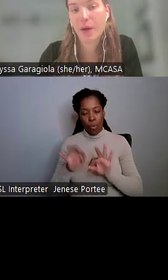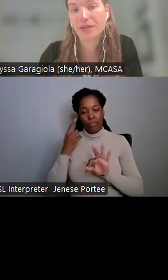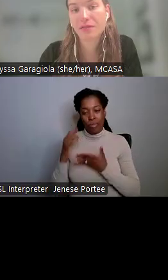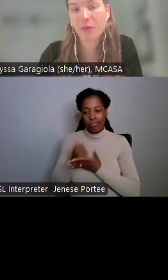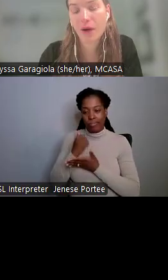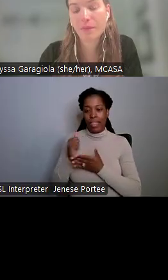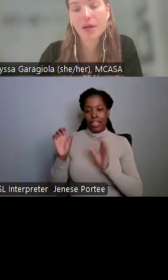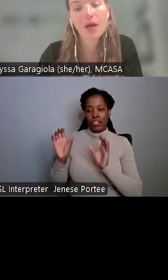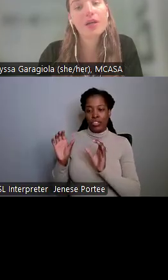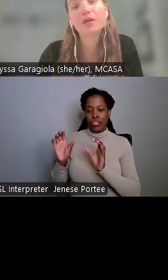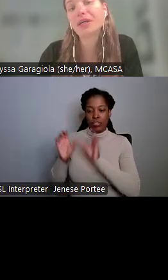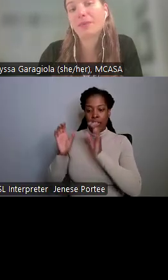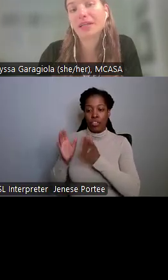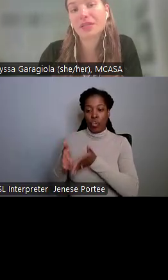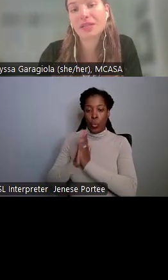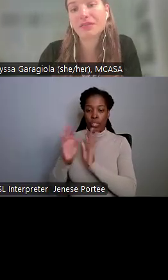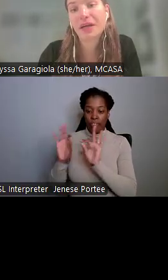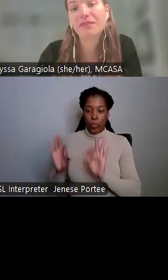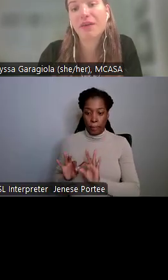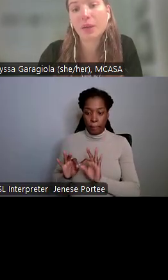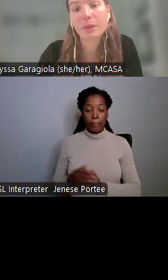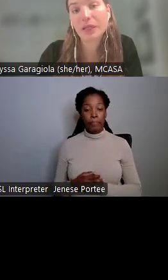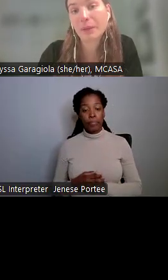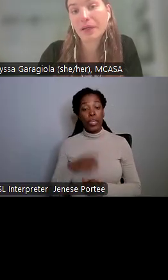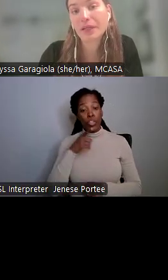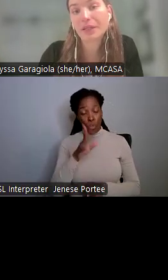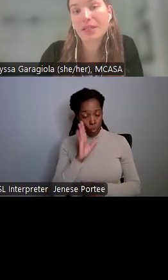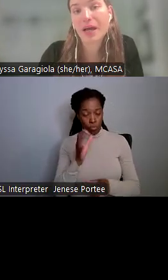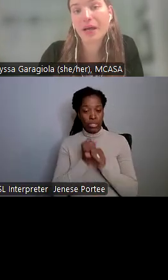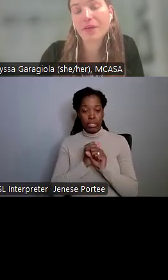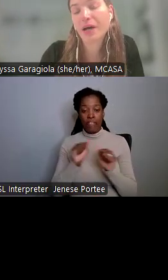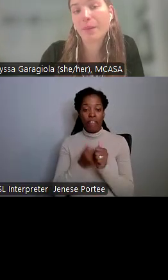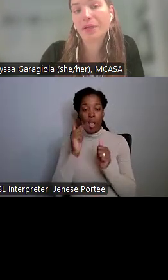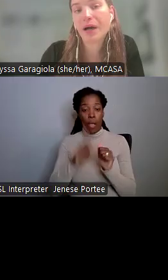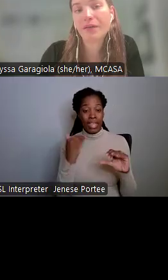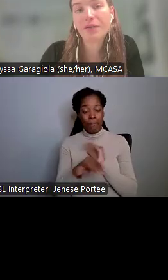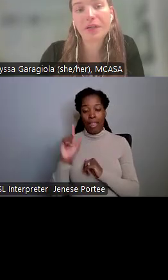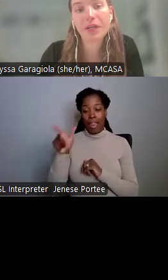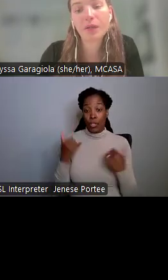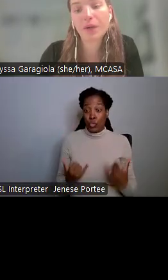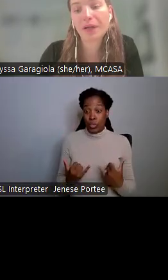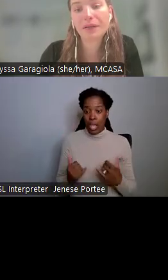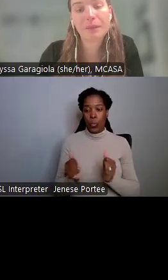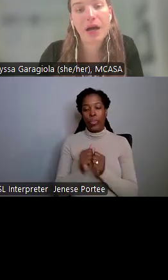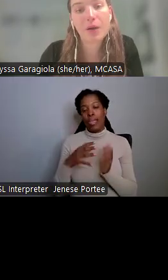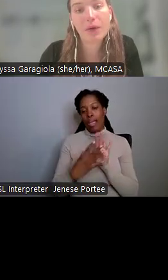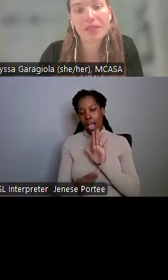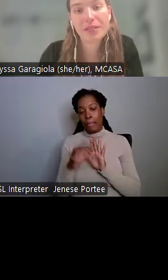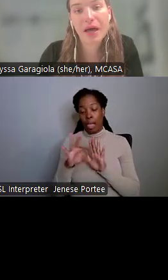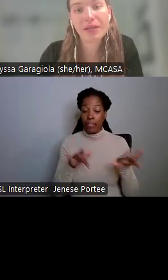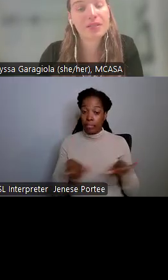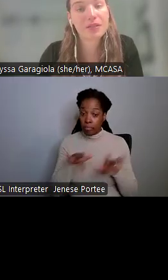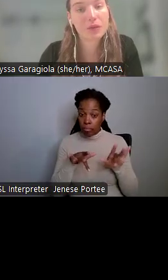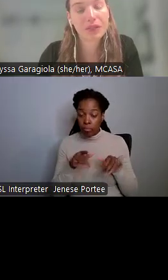certificate request form. You can expect to receive a follow-up email later today with a copy of the video recording, the